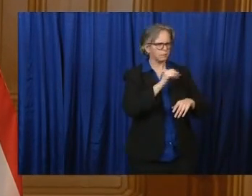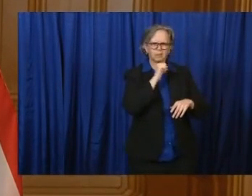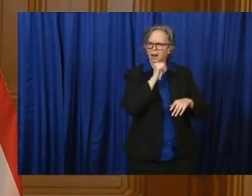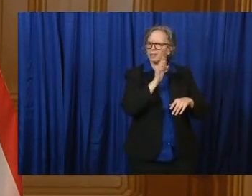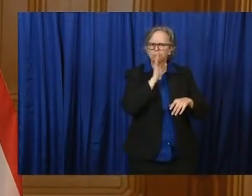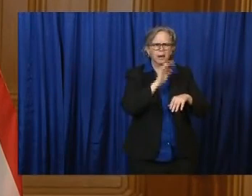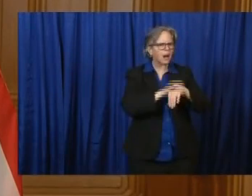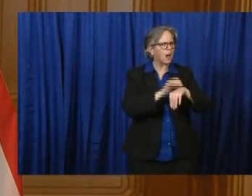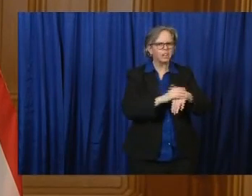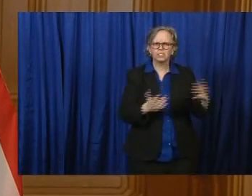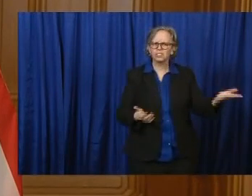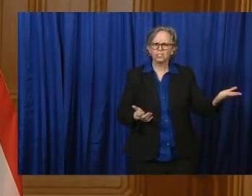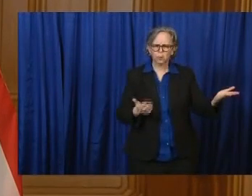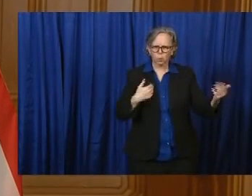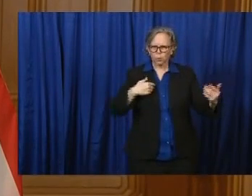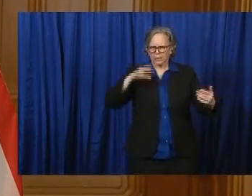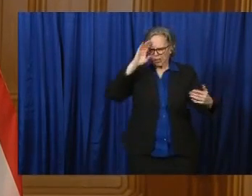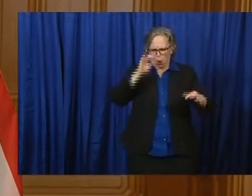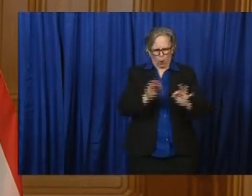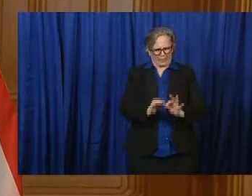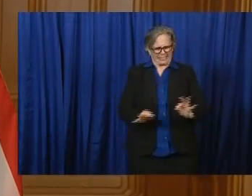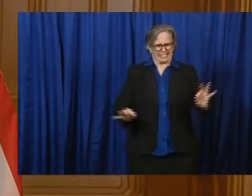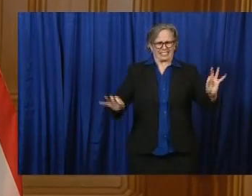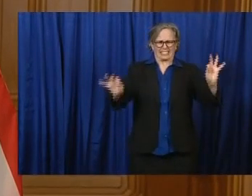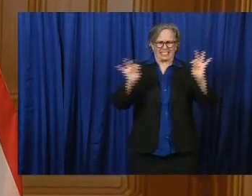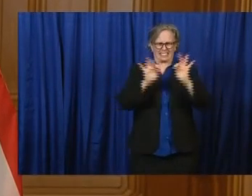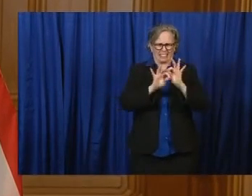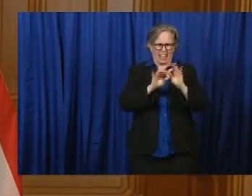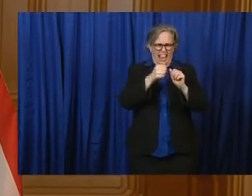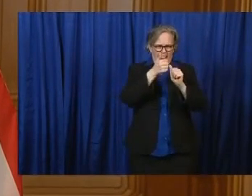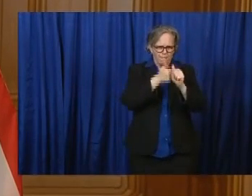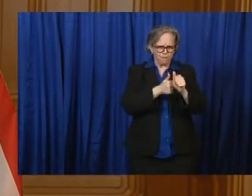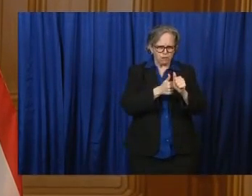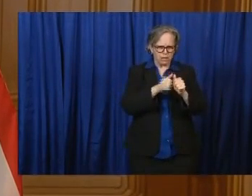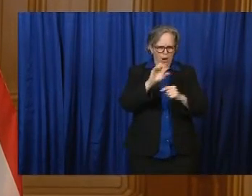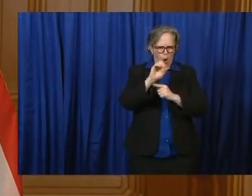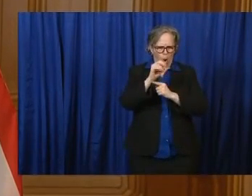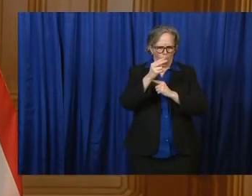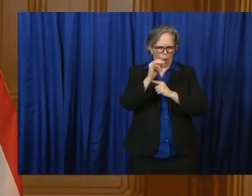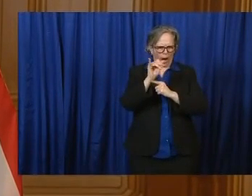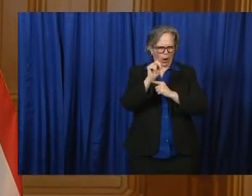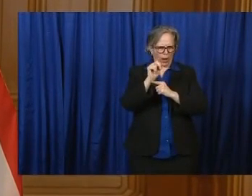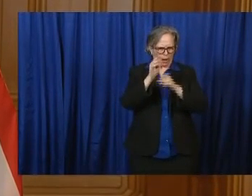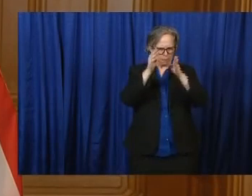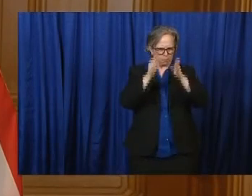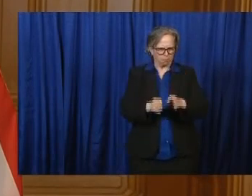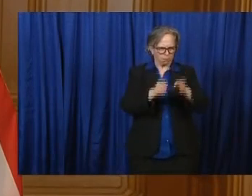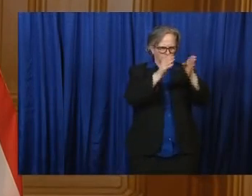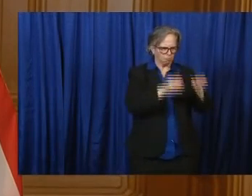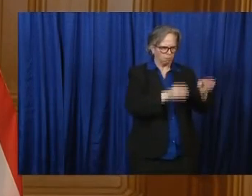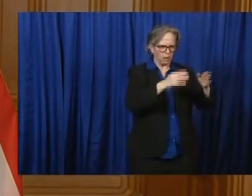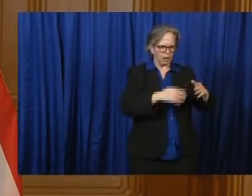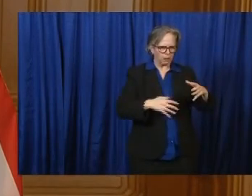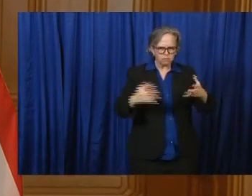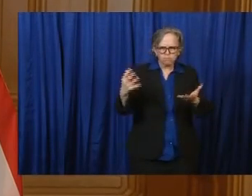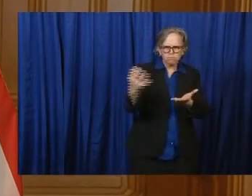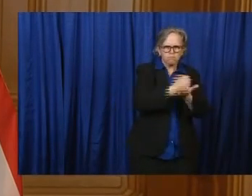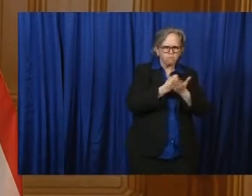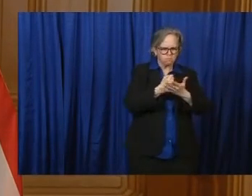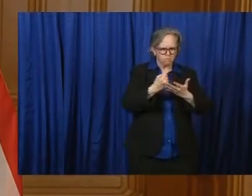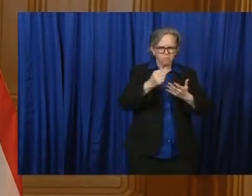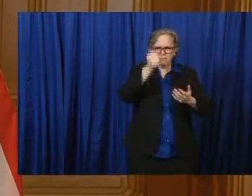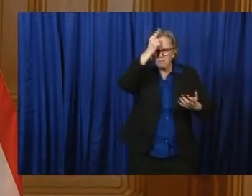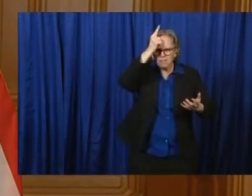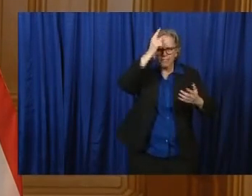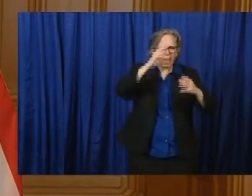every Ohioan get all the information that we have in regard to the coronavirus. And as the